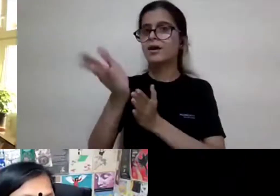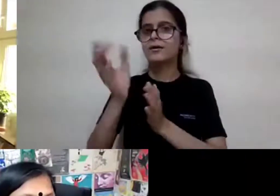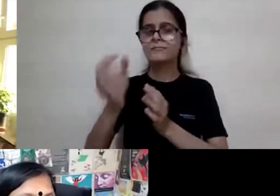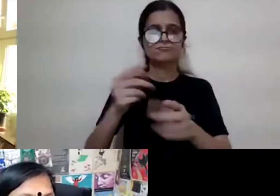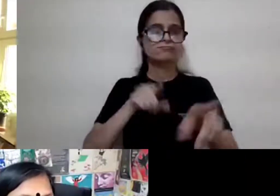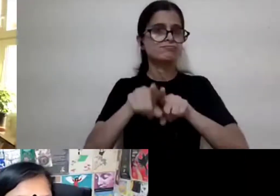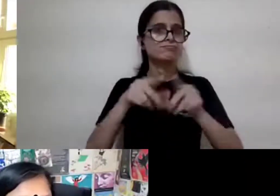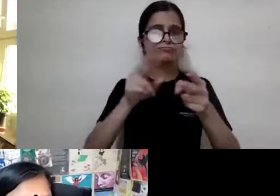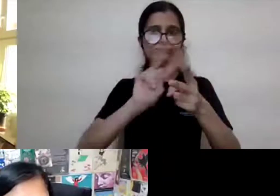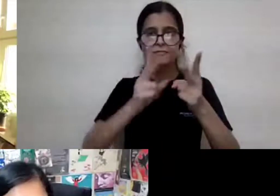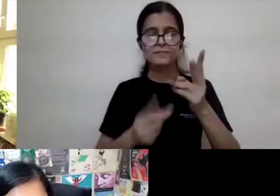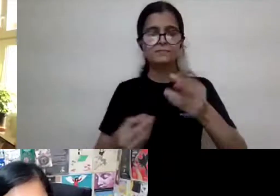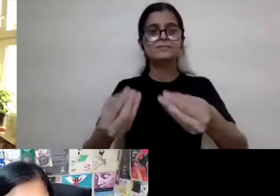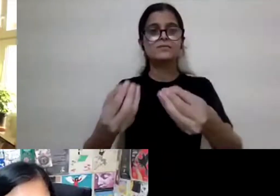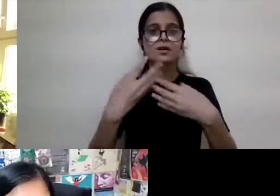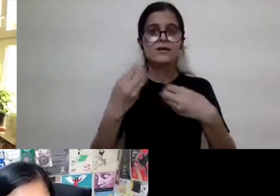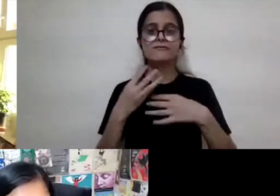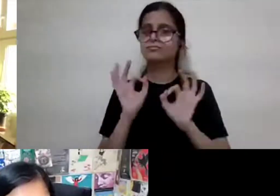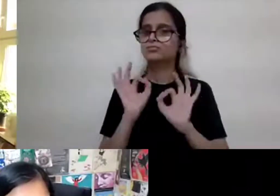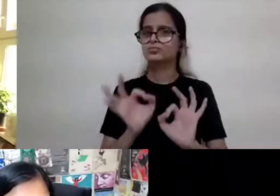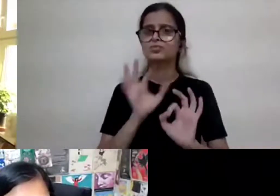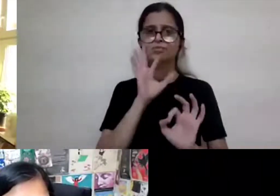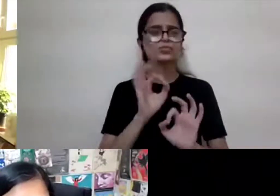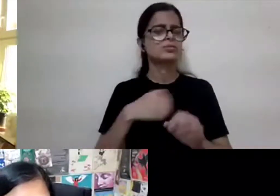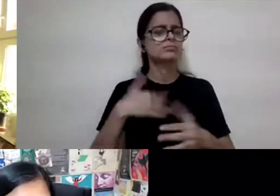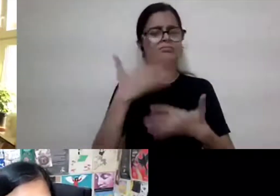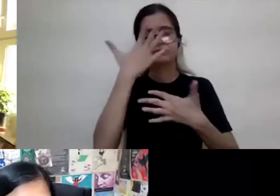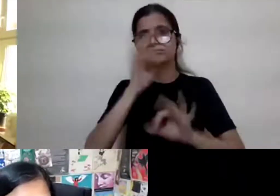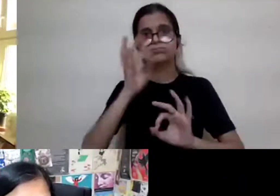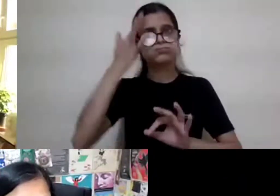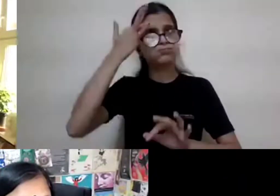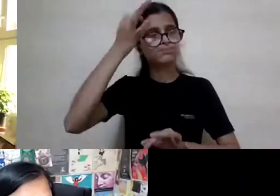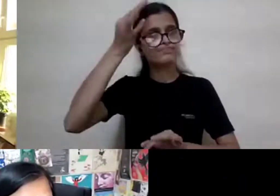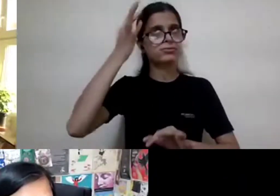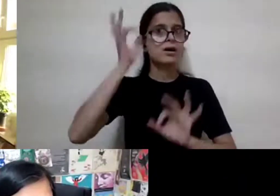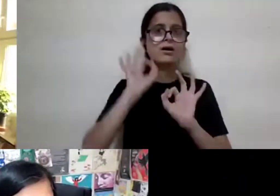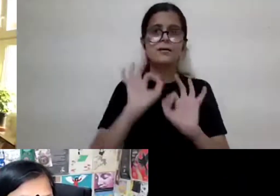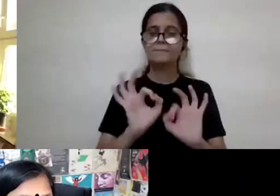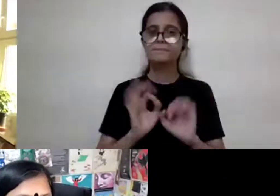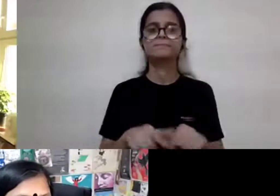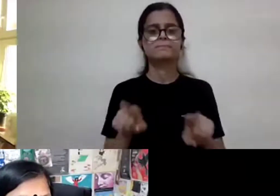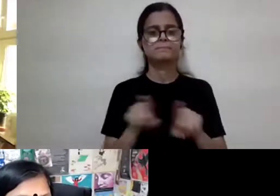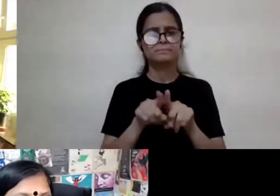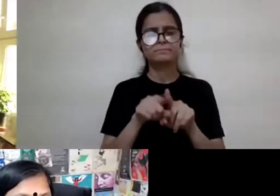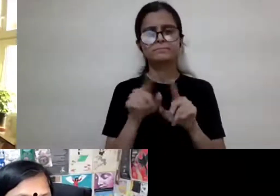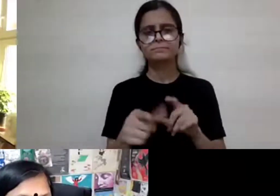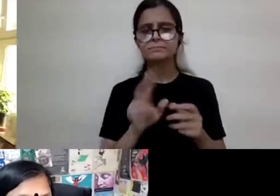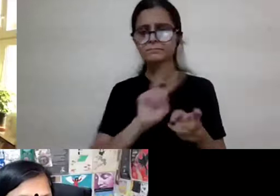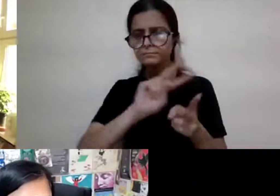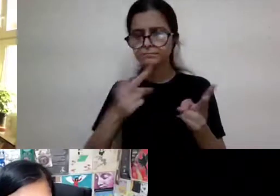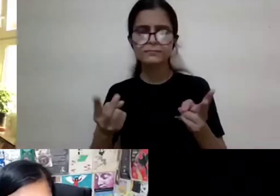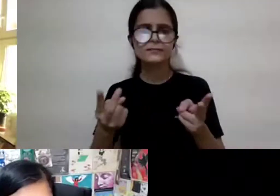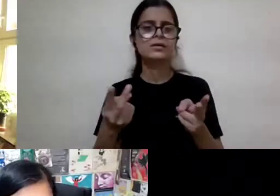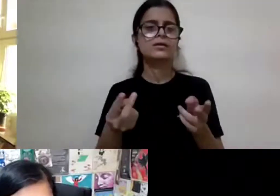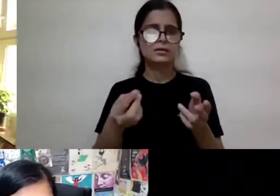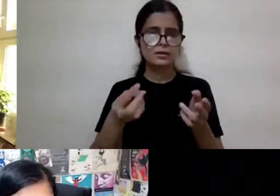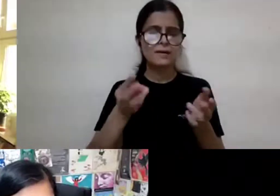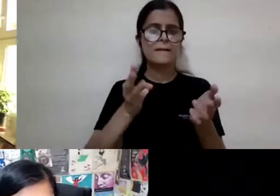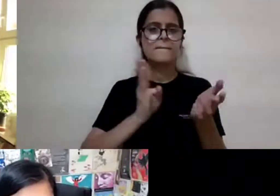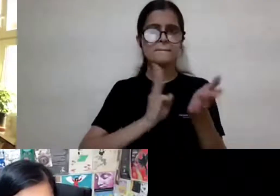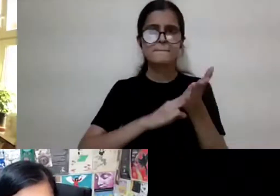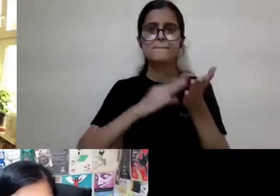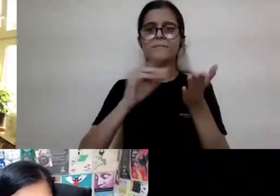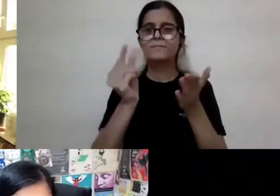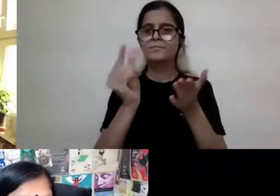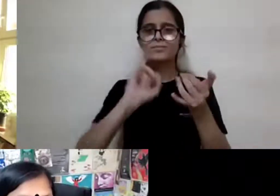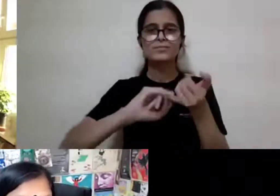us. That was really brilliant. And I thought even with the Neanderthal Museum that you, the last of the projects